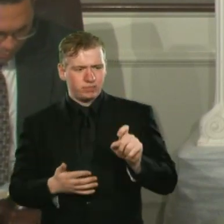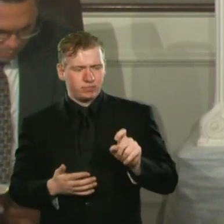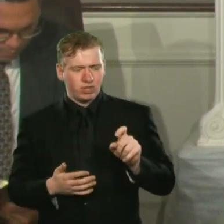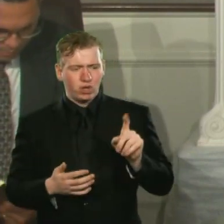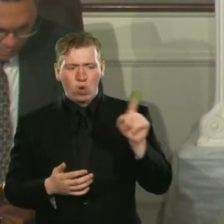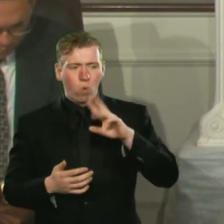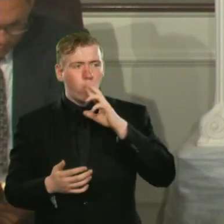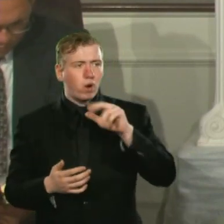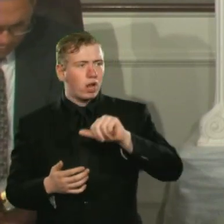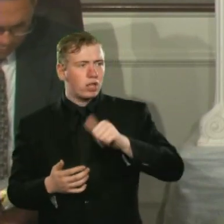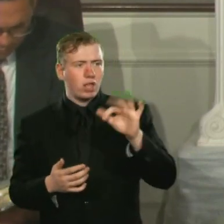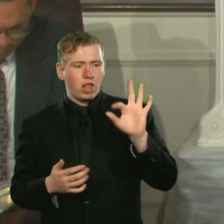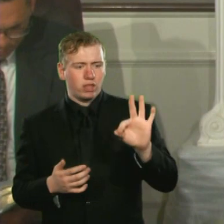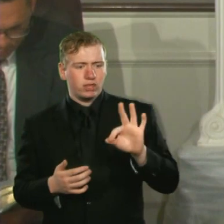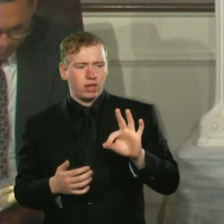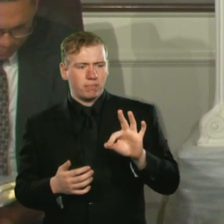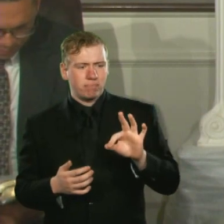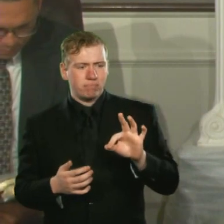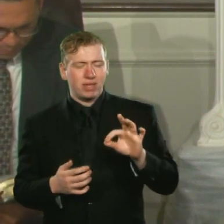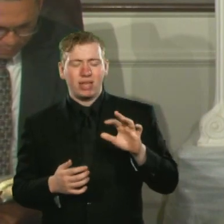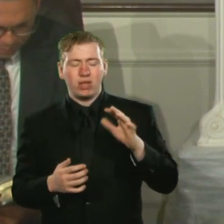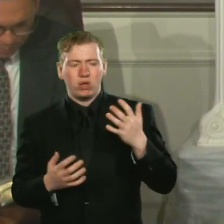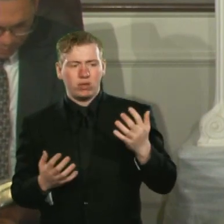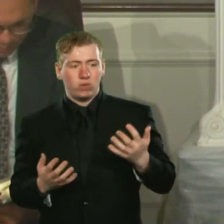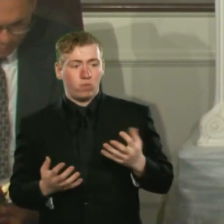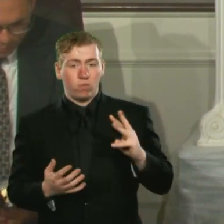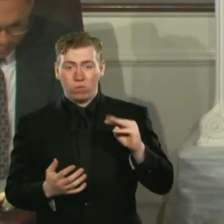But where are the 9? What an indictment.